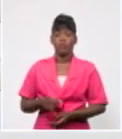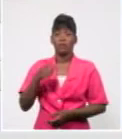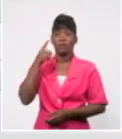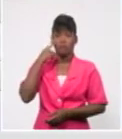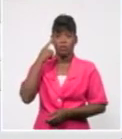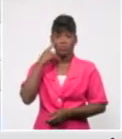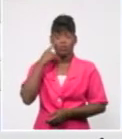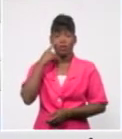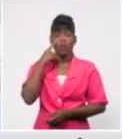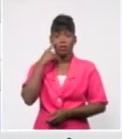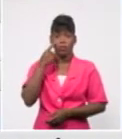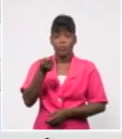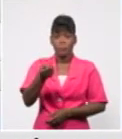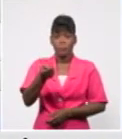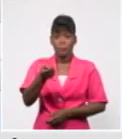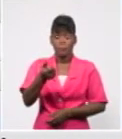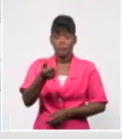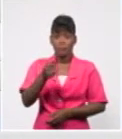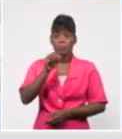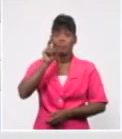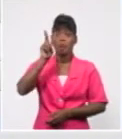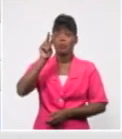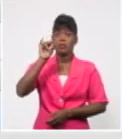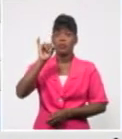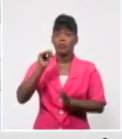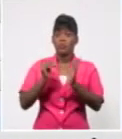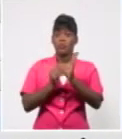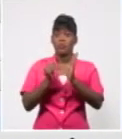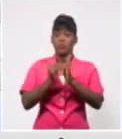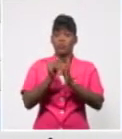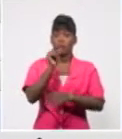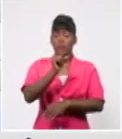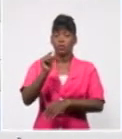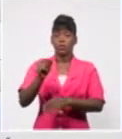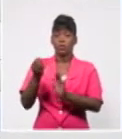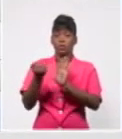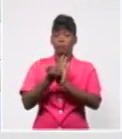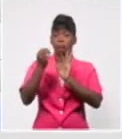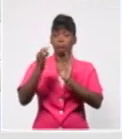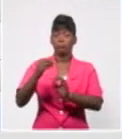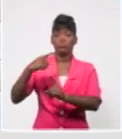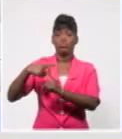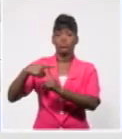6,546 deaths reported only yesterday, which accounts for